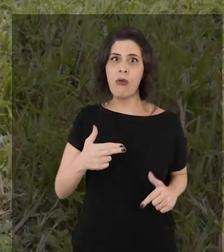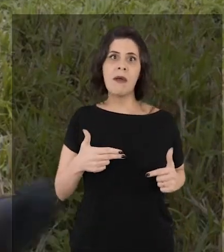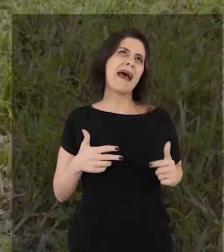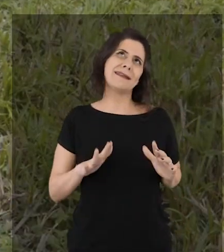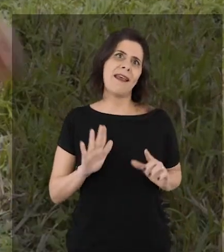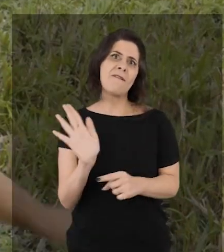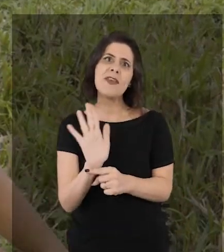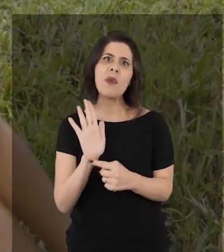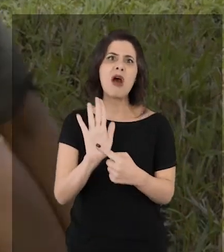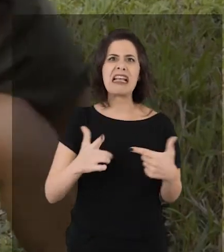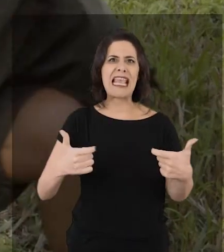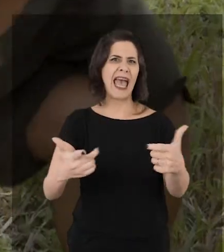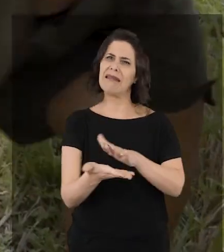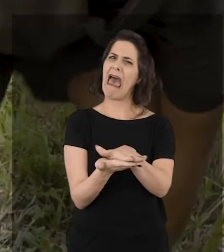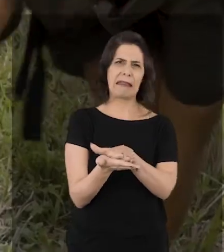no,